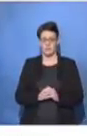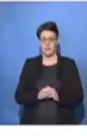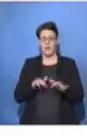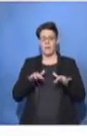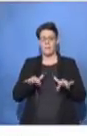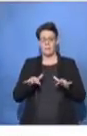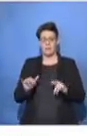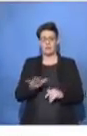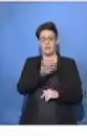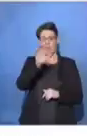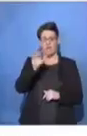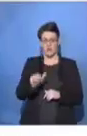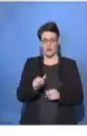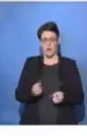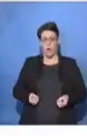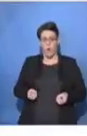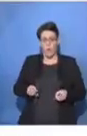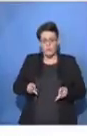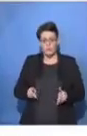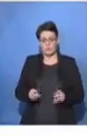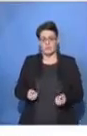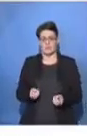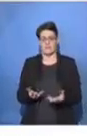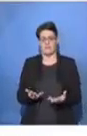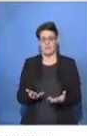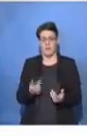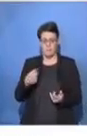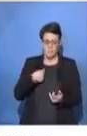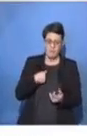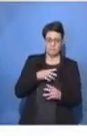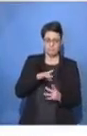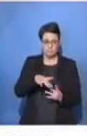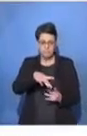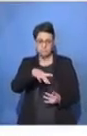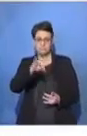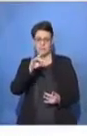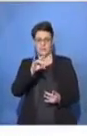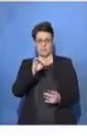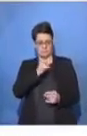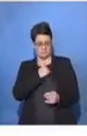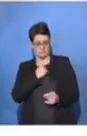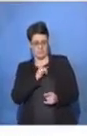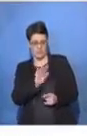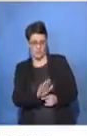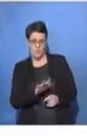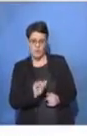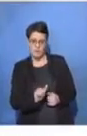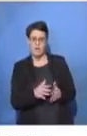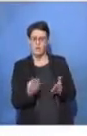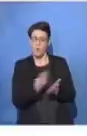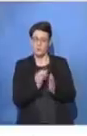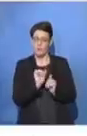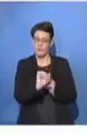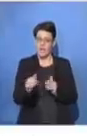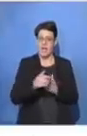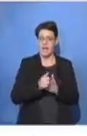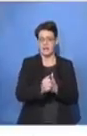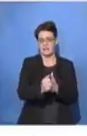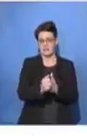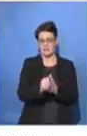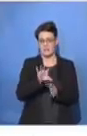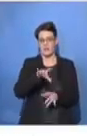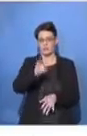of South Africa were given the opportunity to elect partisan and therefore leaders of their